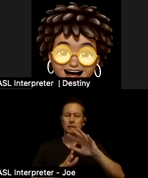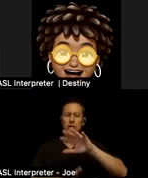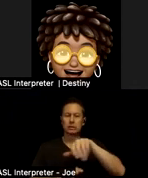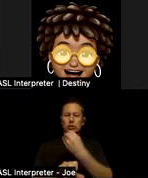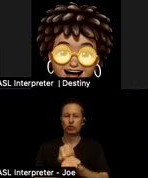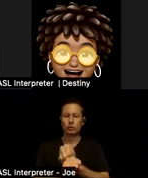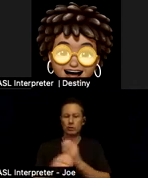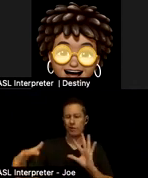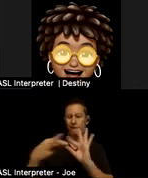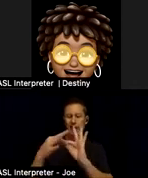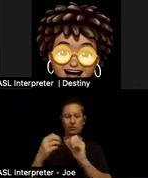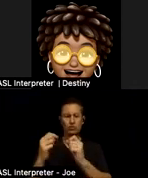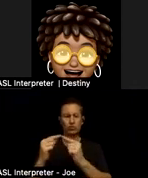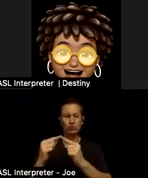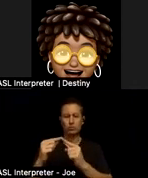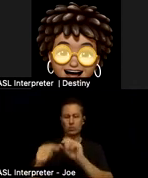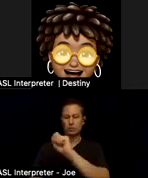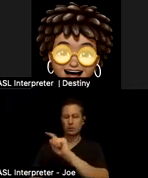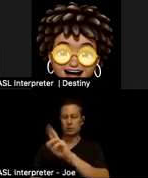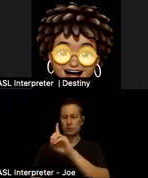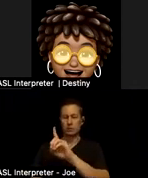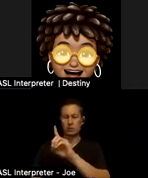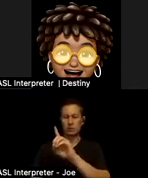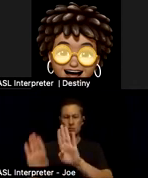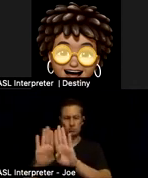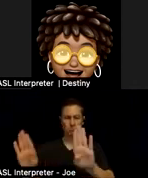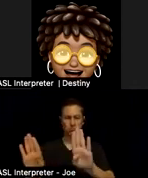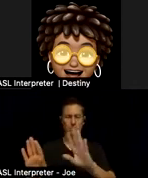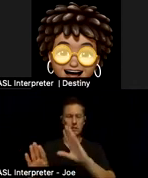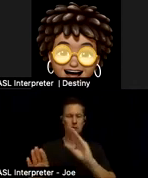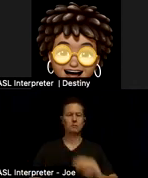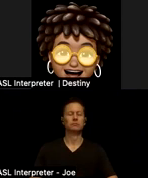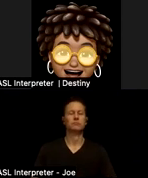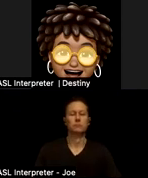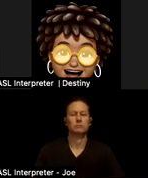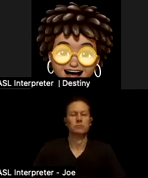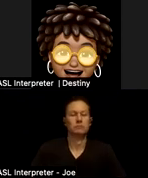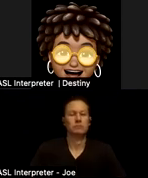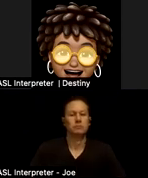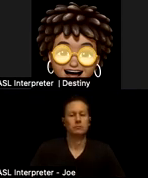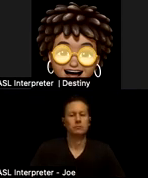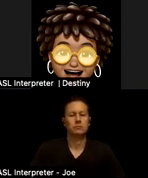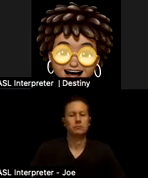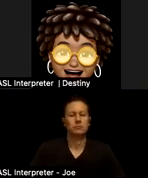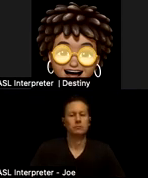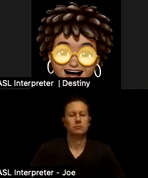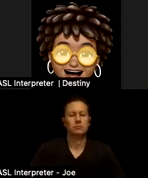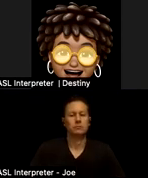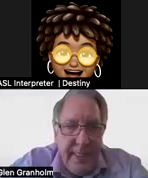stud, and then the adhesive gets attached to the furniture. So let's watch that video.